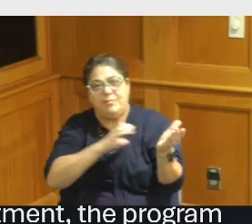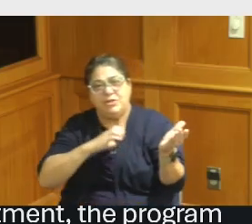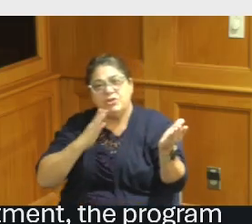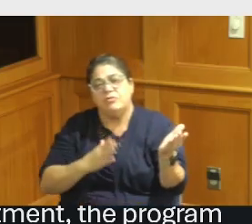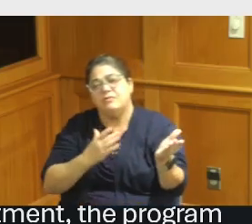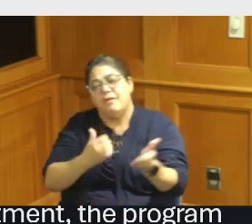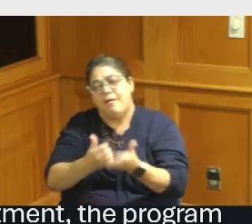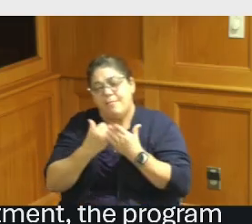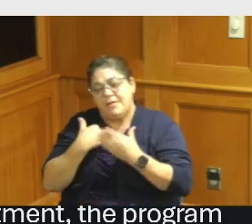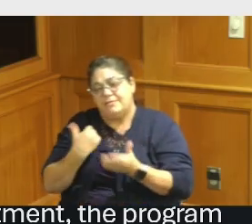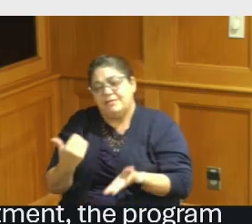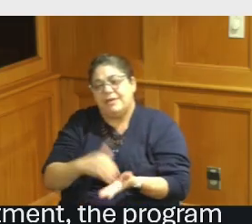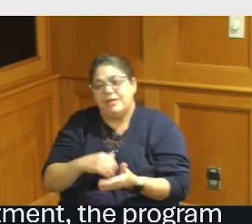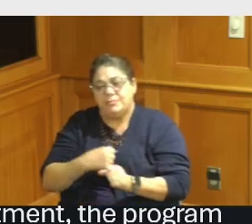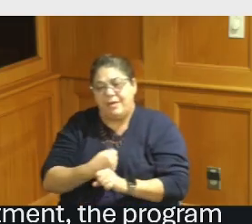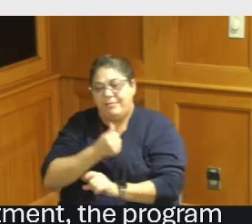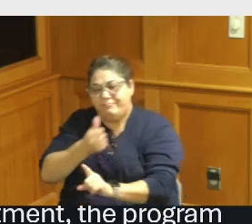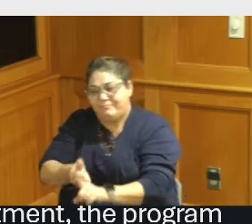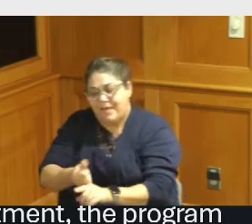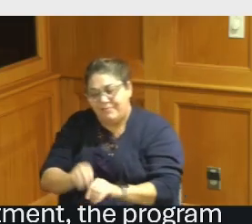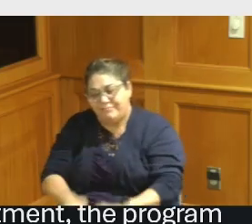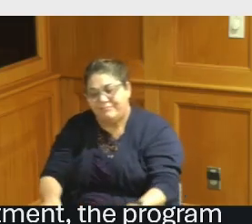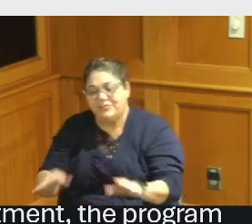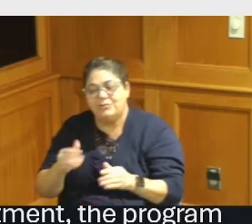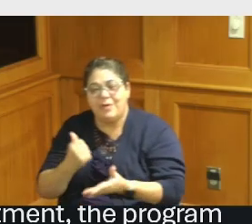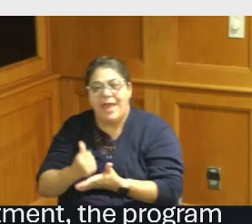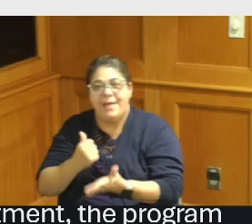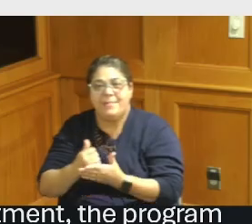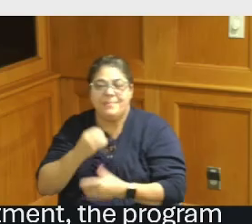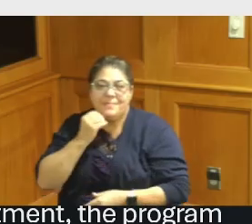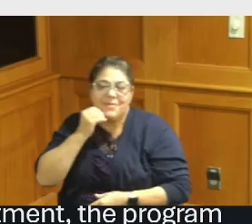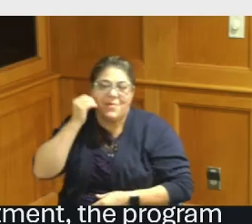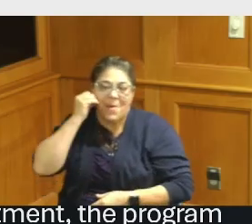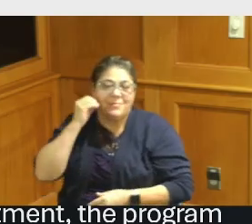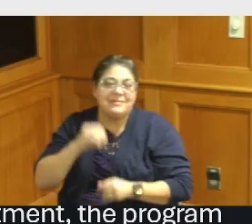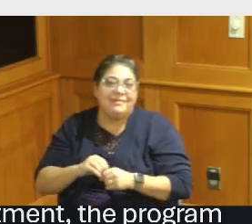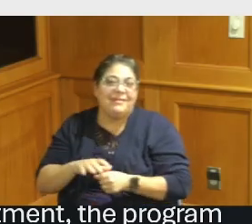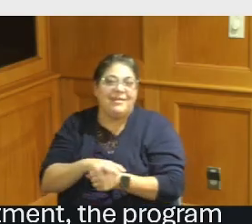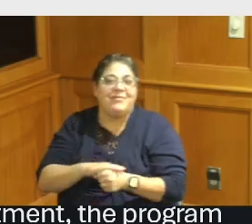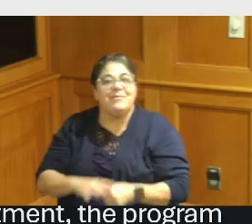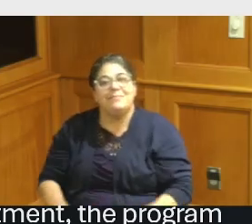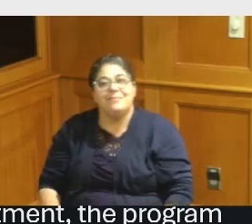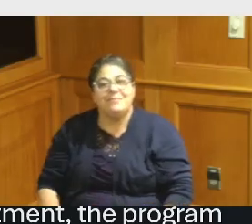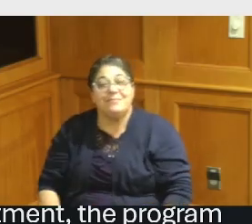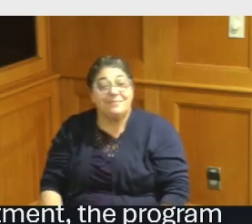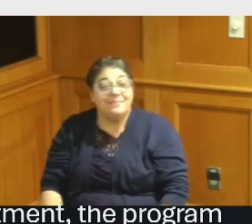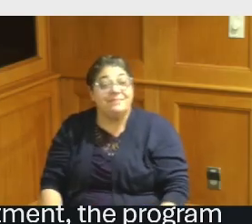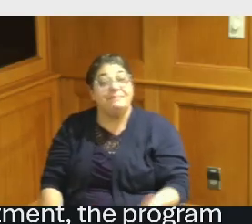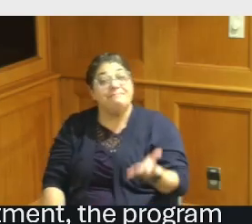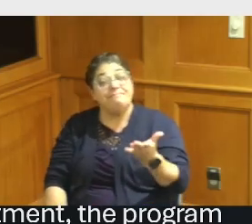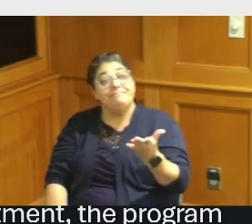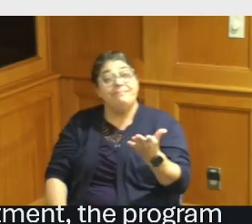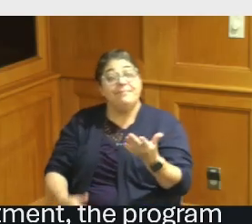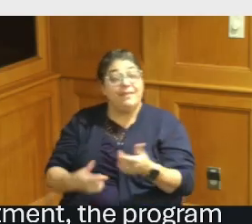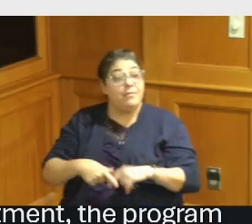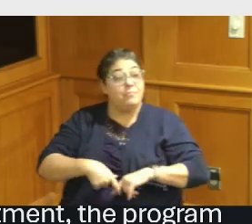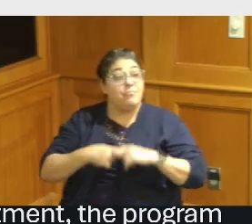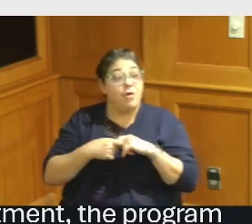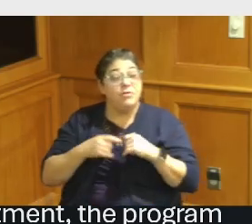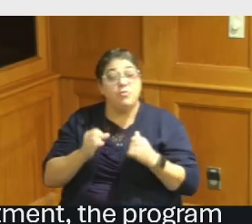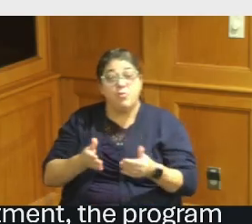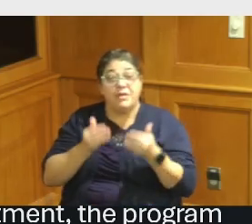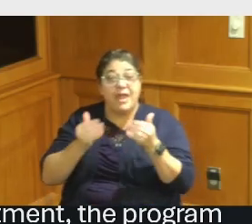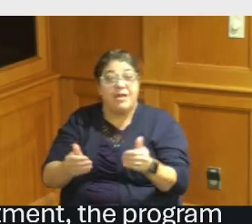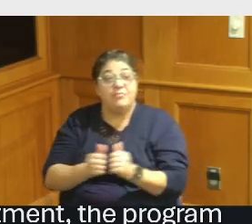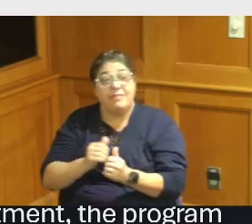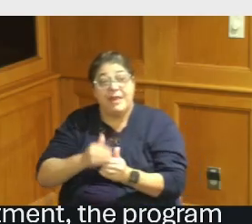helping us to again make this impactful investment on our housing stock. I can pause here if you have questions about this program, or we can